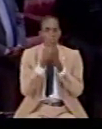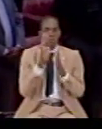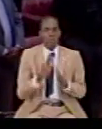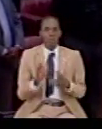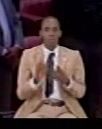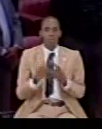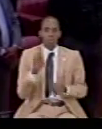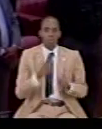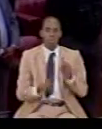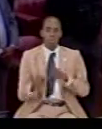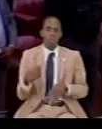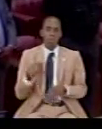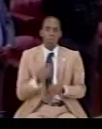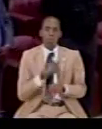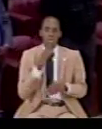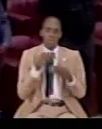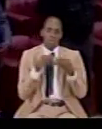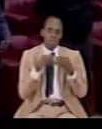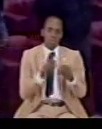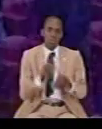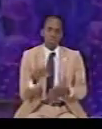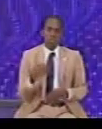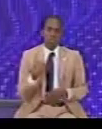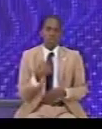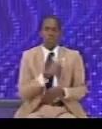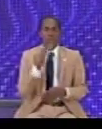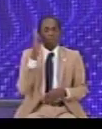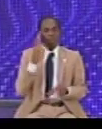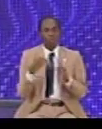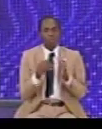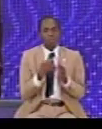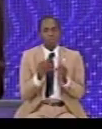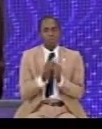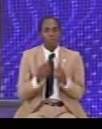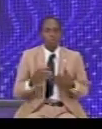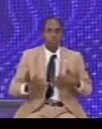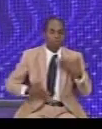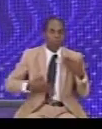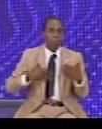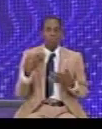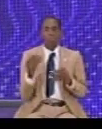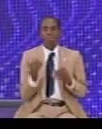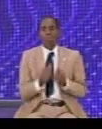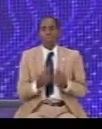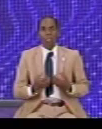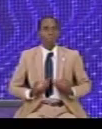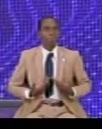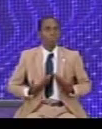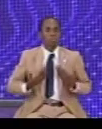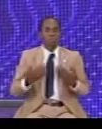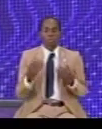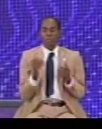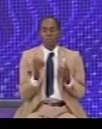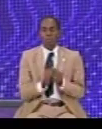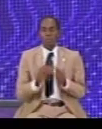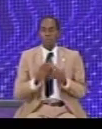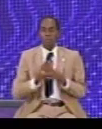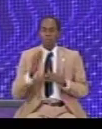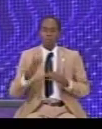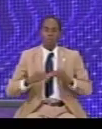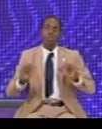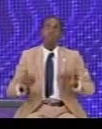leading. We will do it with joy, with excitement, with zeal, with commitment,